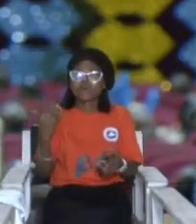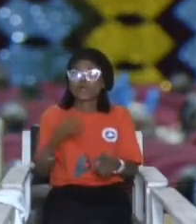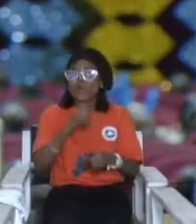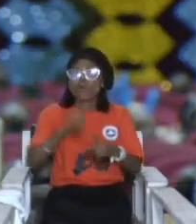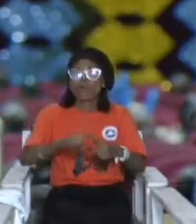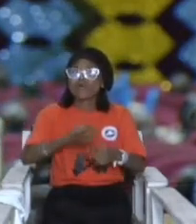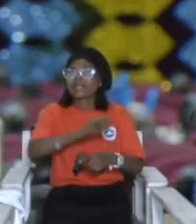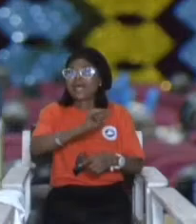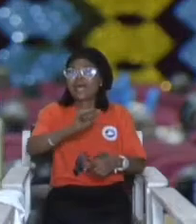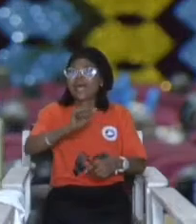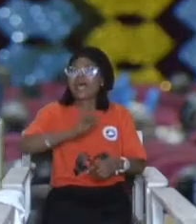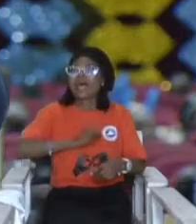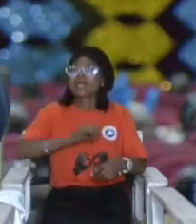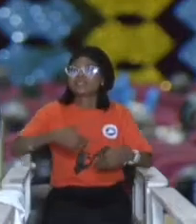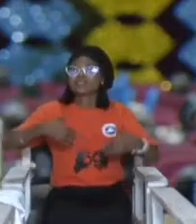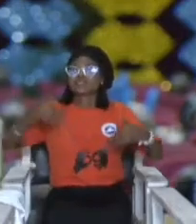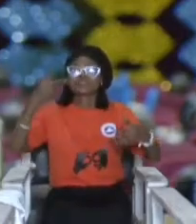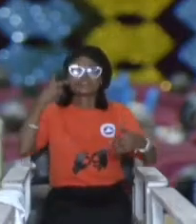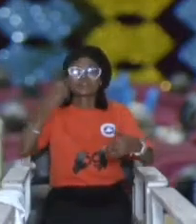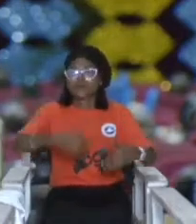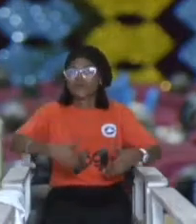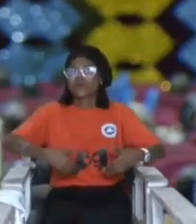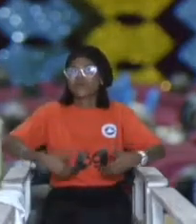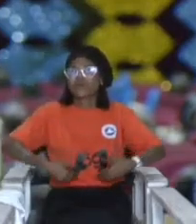was herding cows,